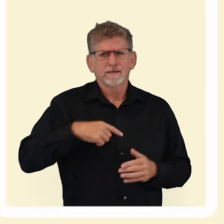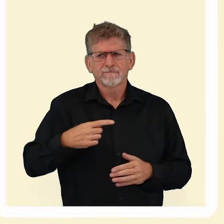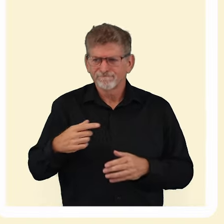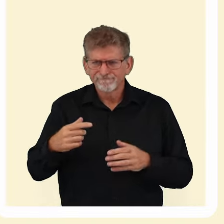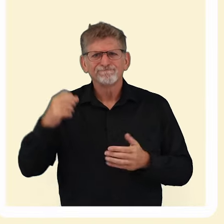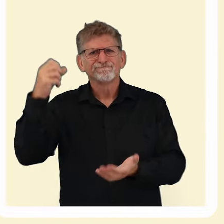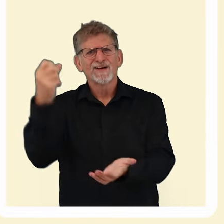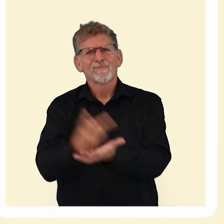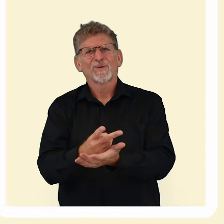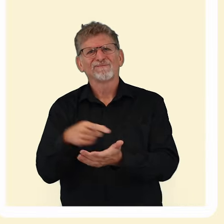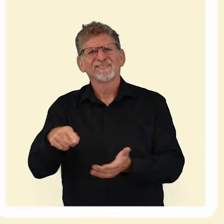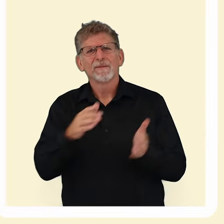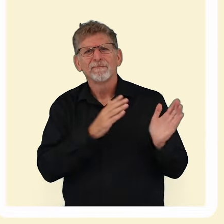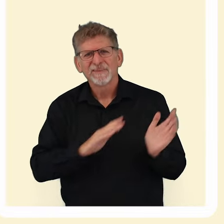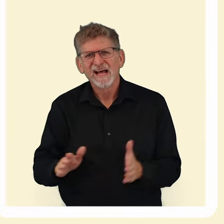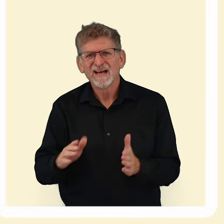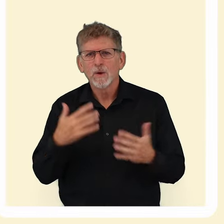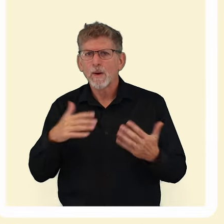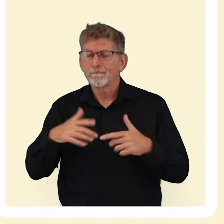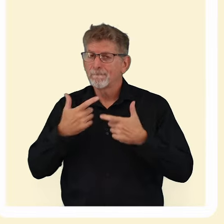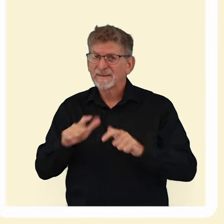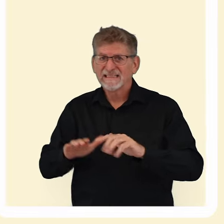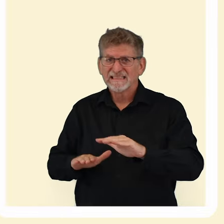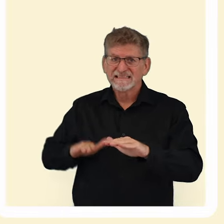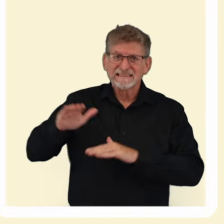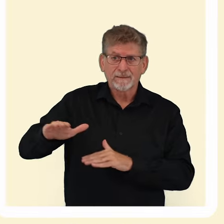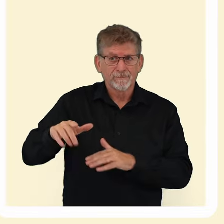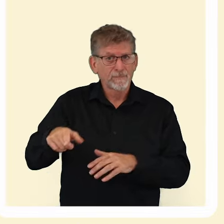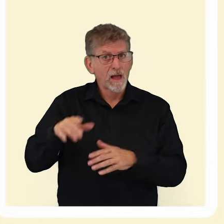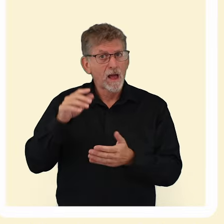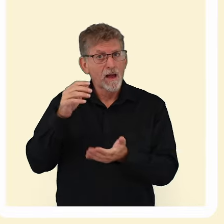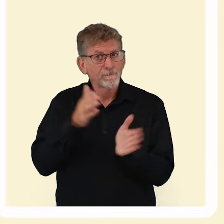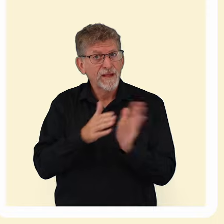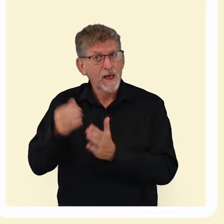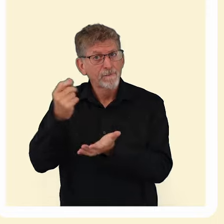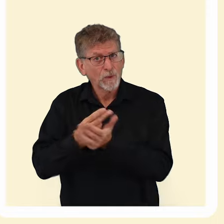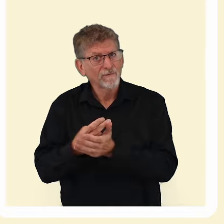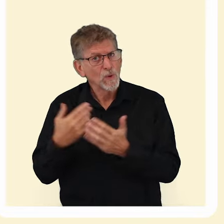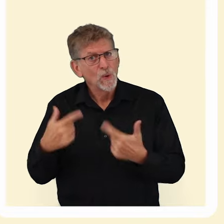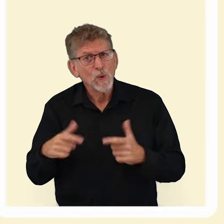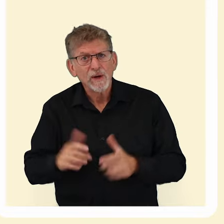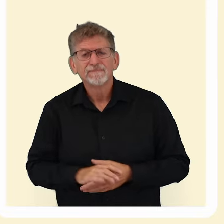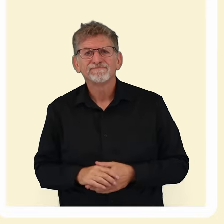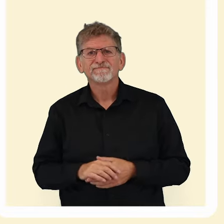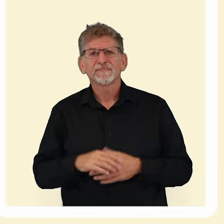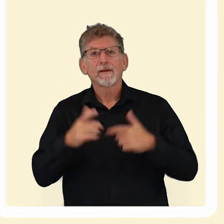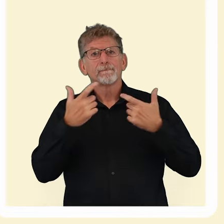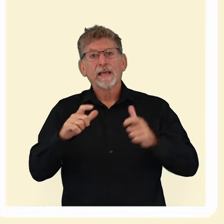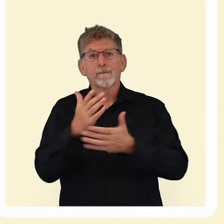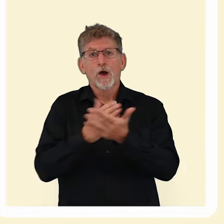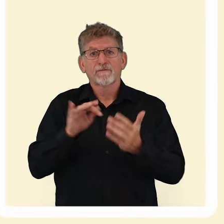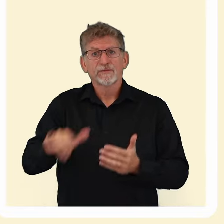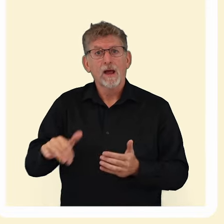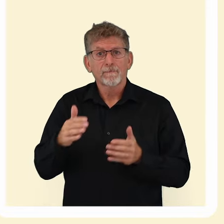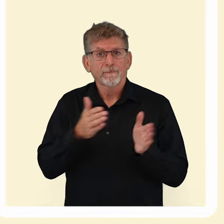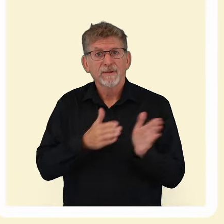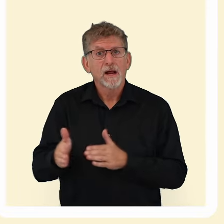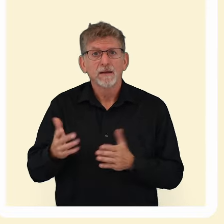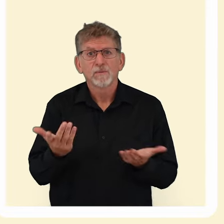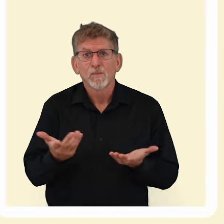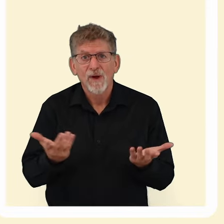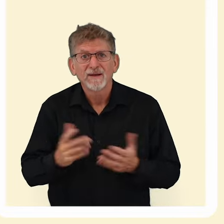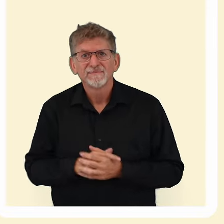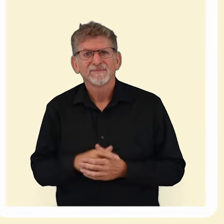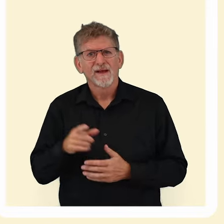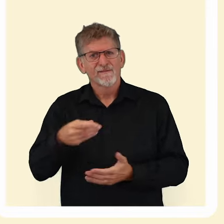the plan. Mm-hmm. Yeah, it was a big step to get that plan approved. And a big element of that plan, as Madame Bertrand was mentioning, was the fiscal